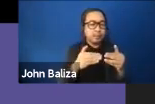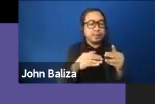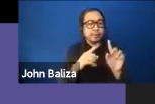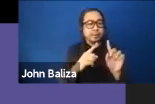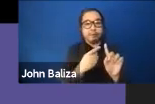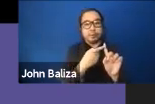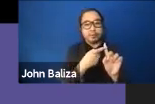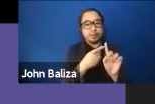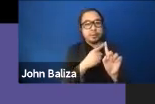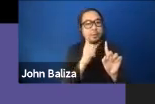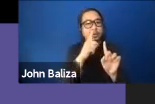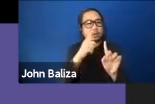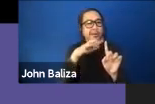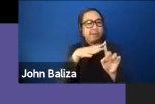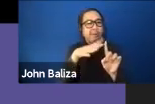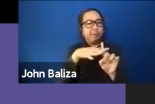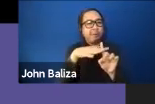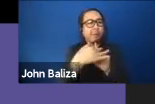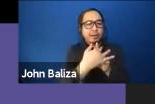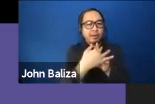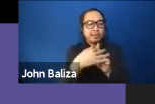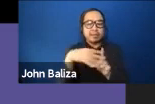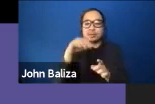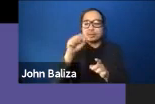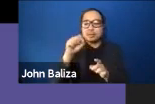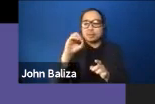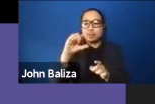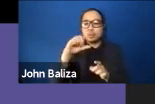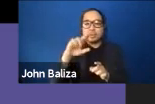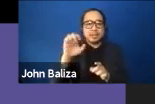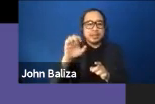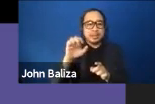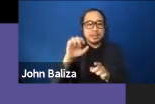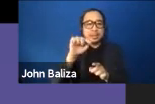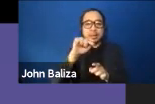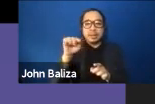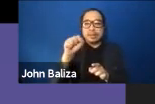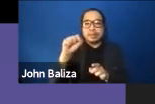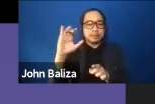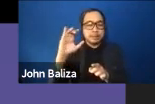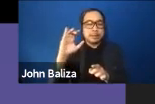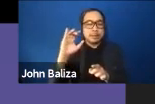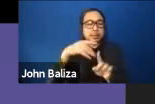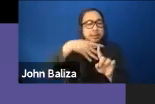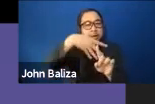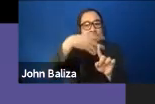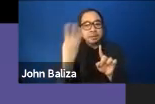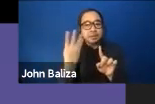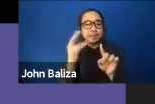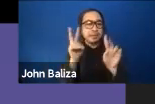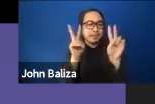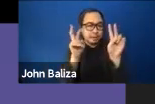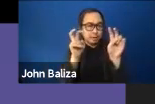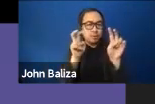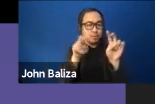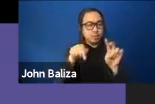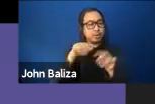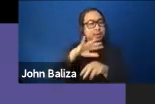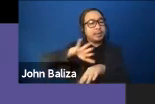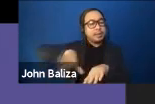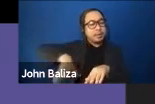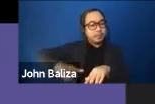the context of SOGIE-SC and LGBT issue in Cambodia and how RHAC's work in